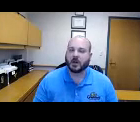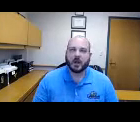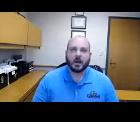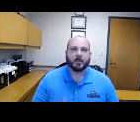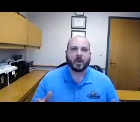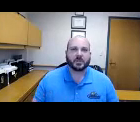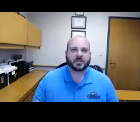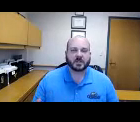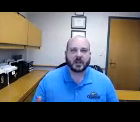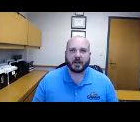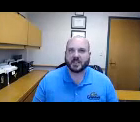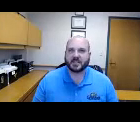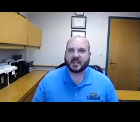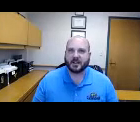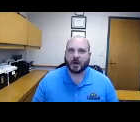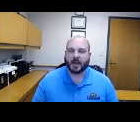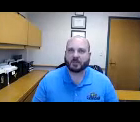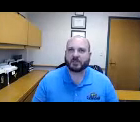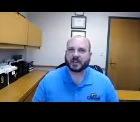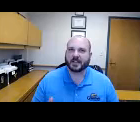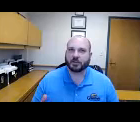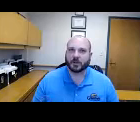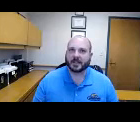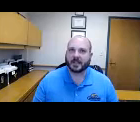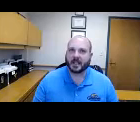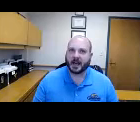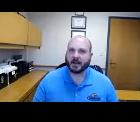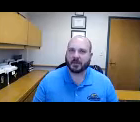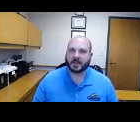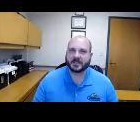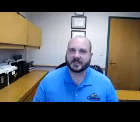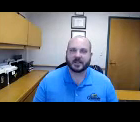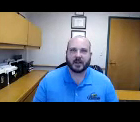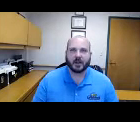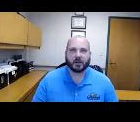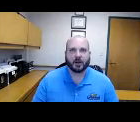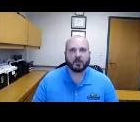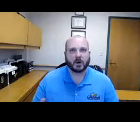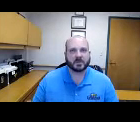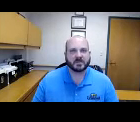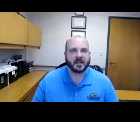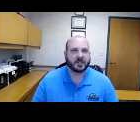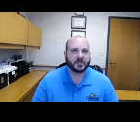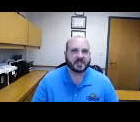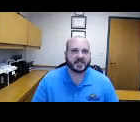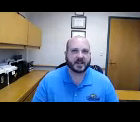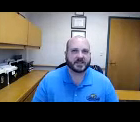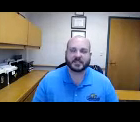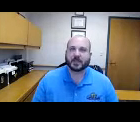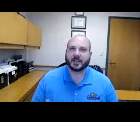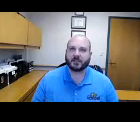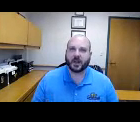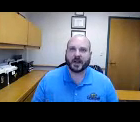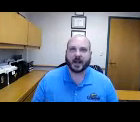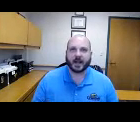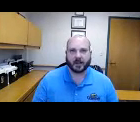go. Most counties statewide are reflecting critically high rates, although most of southeastern Wisconsin is